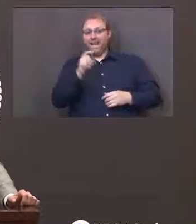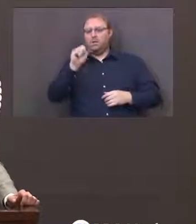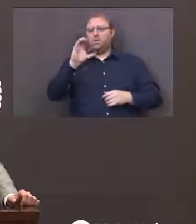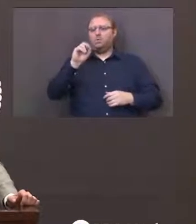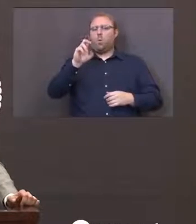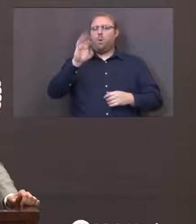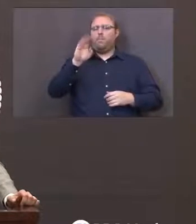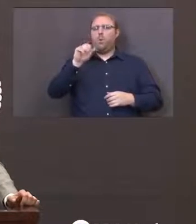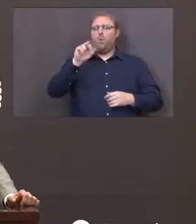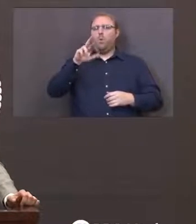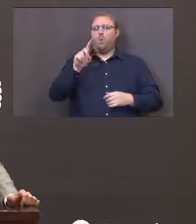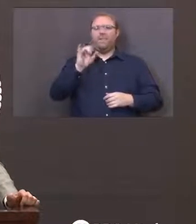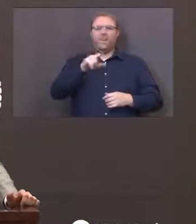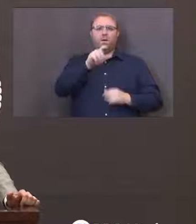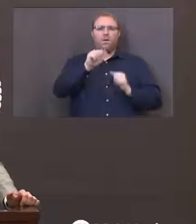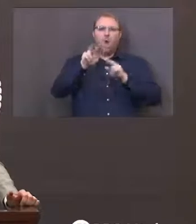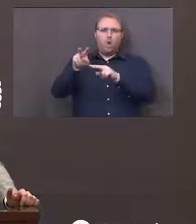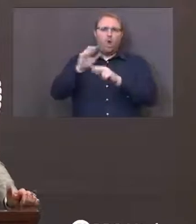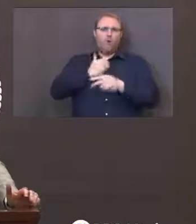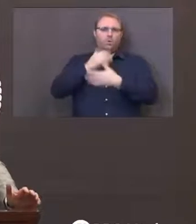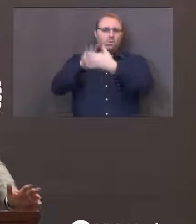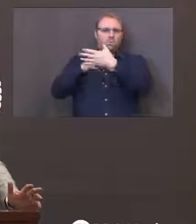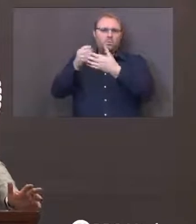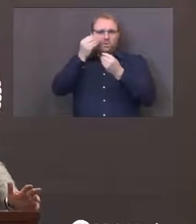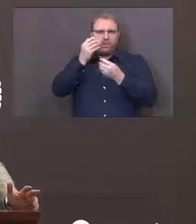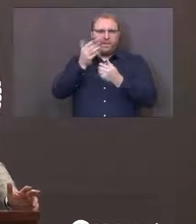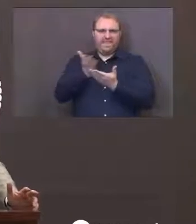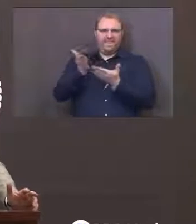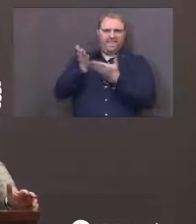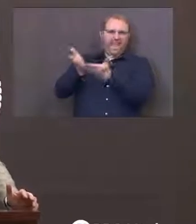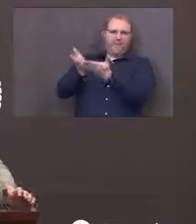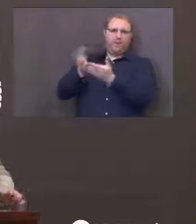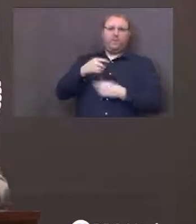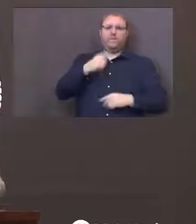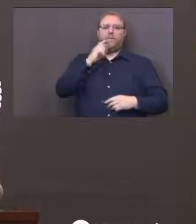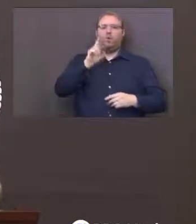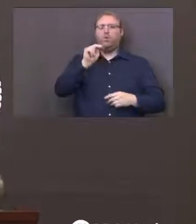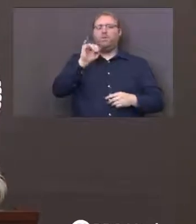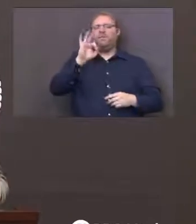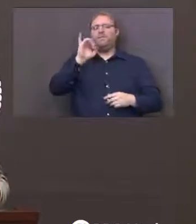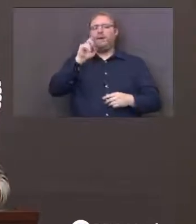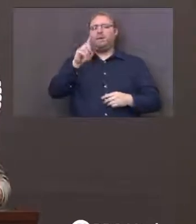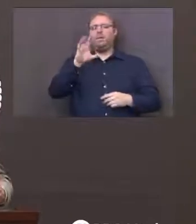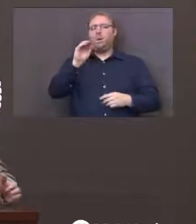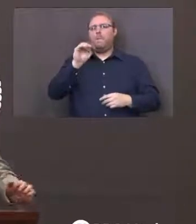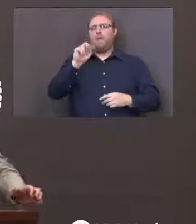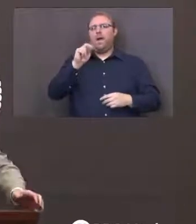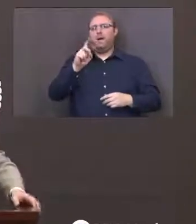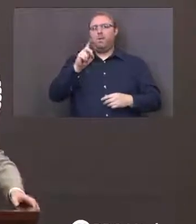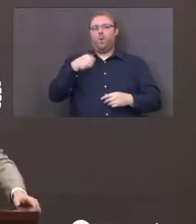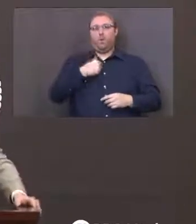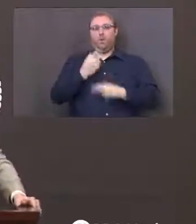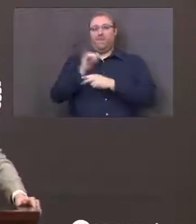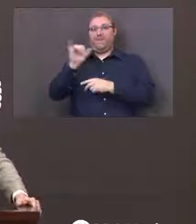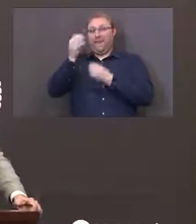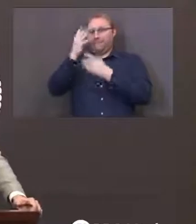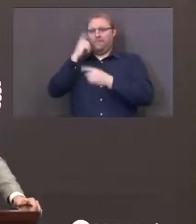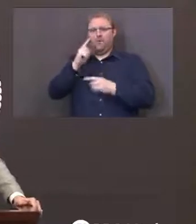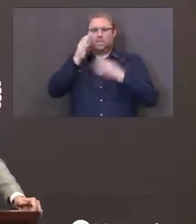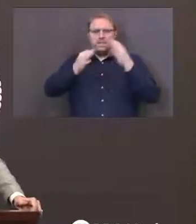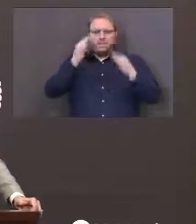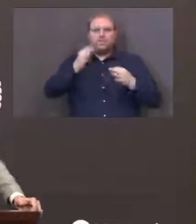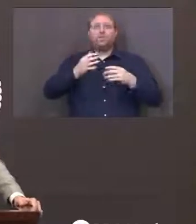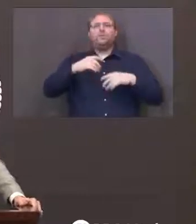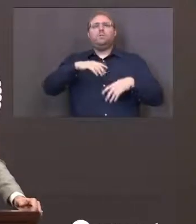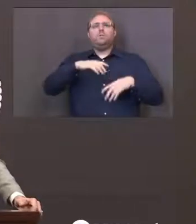coronavirus.utah.gov/scoreboard is where you can see our data that Unified Command will be using to make decisions. And then the